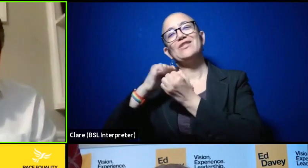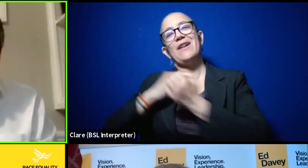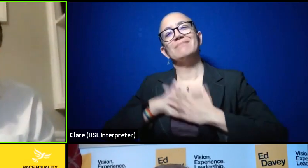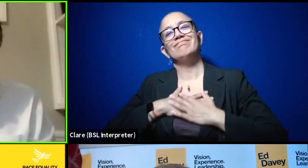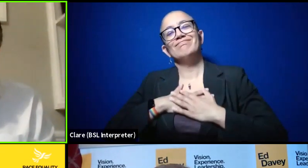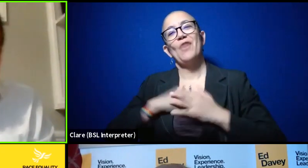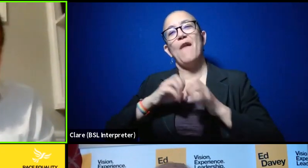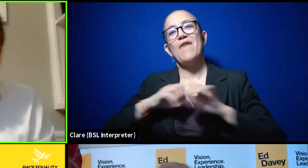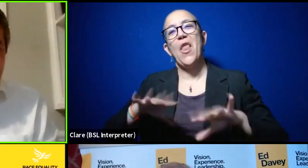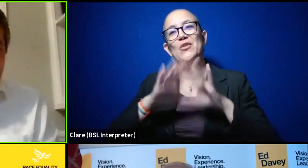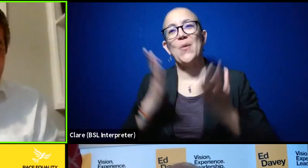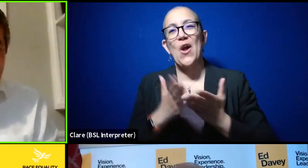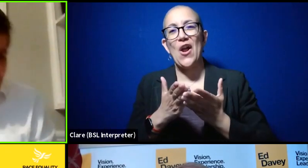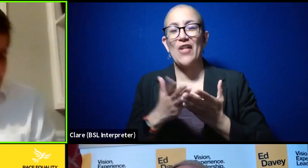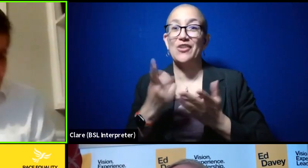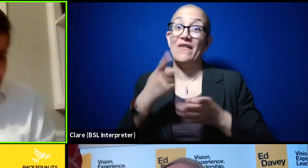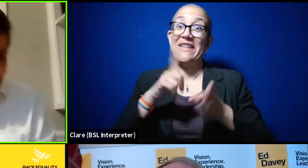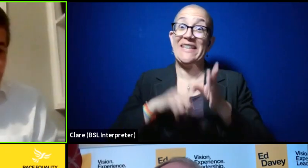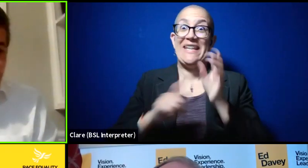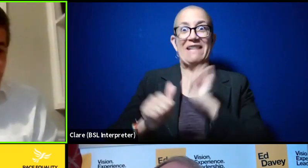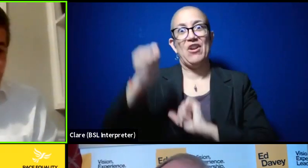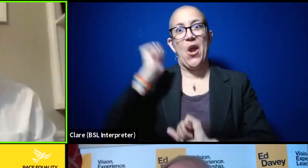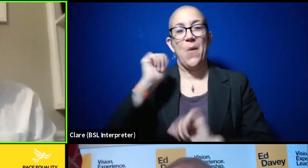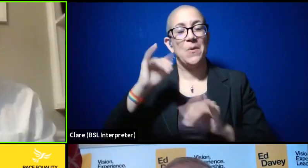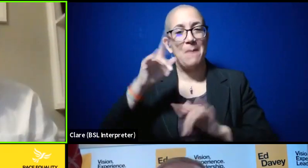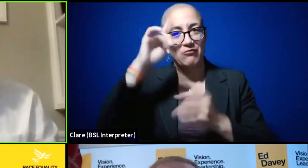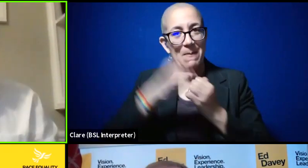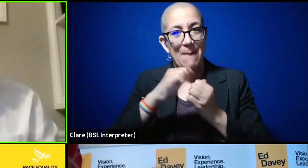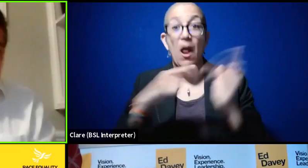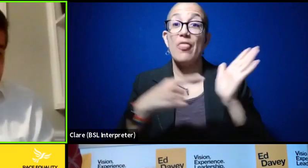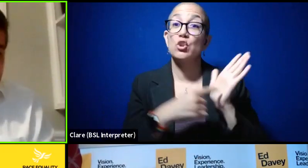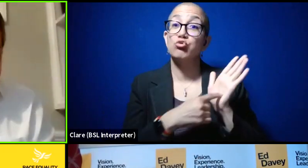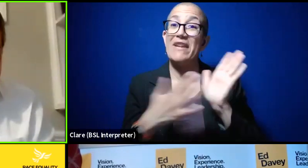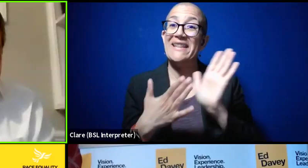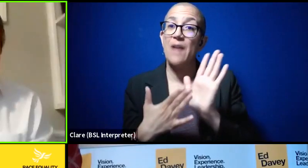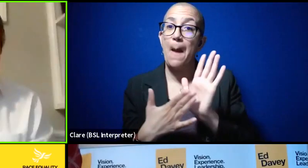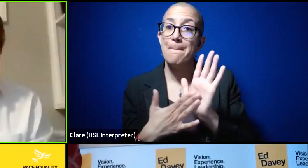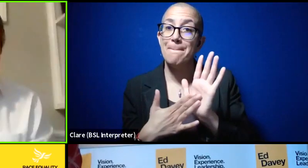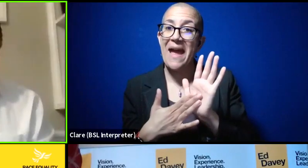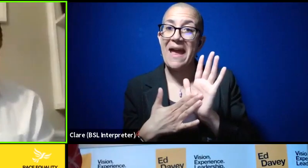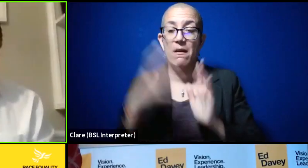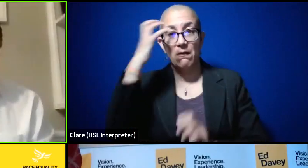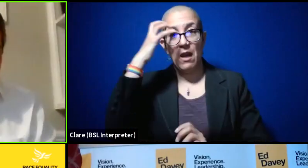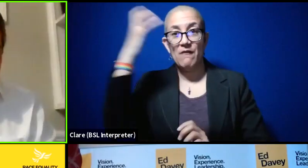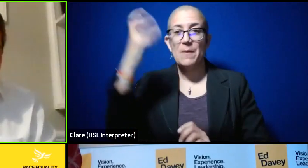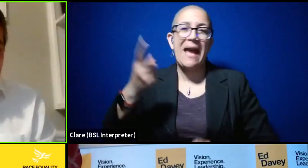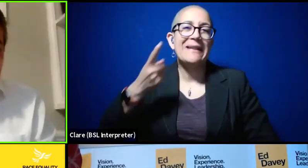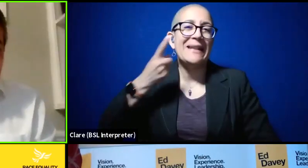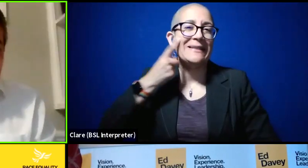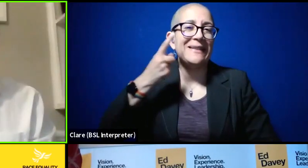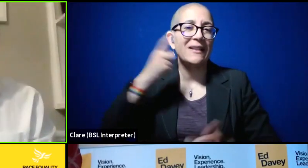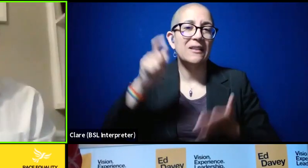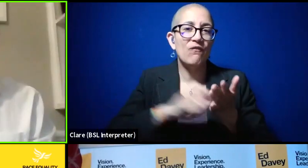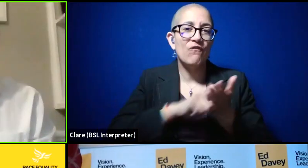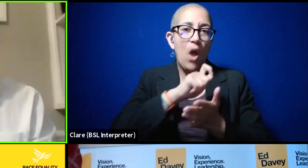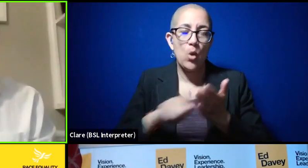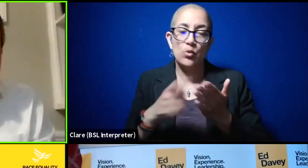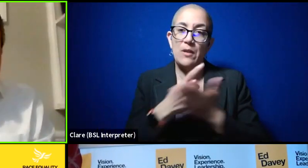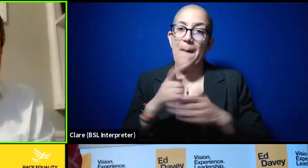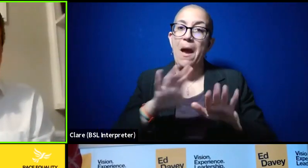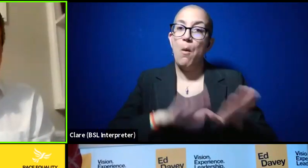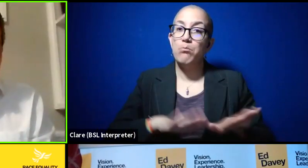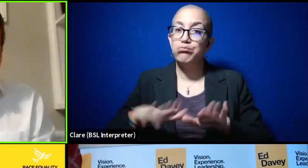ago or so that you might remember. The Theresa May government, he says, held indicative votes on Brexit,